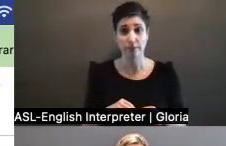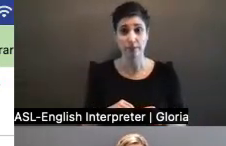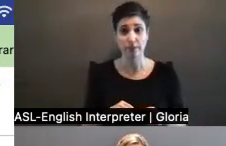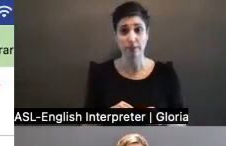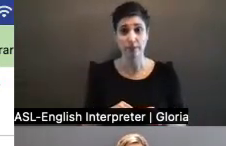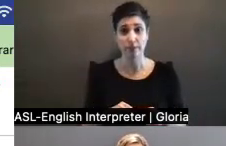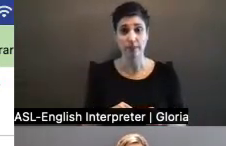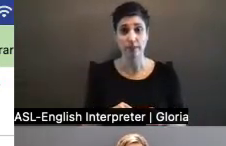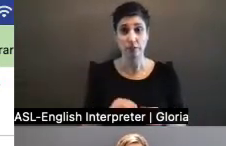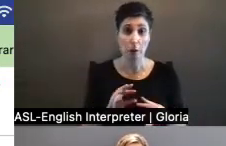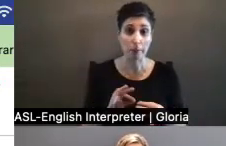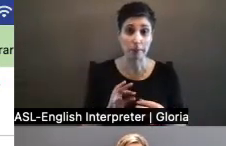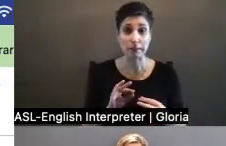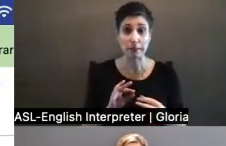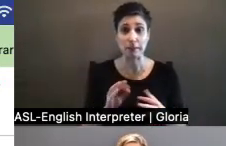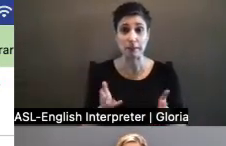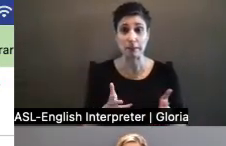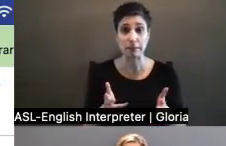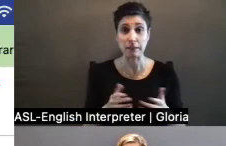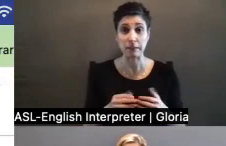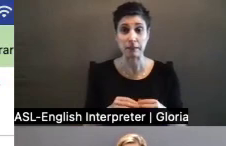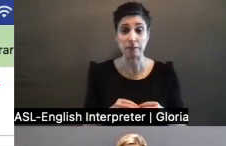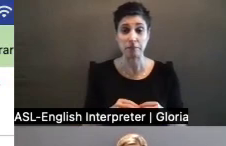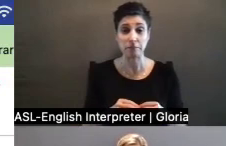or comments?